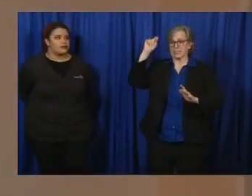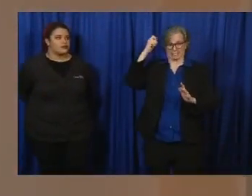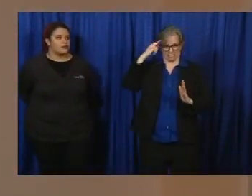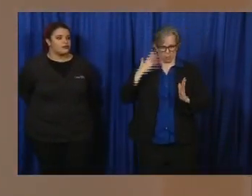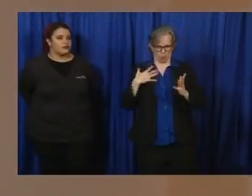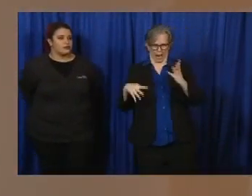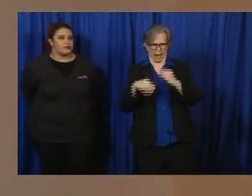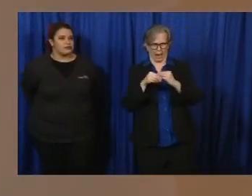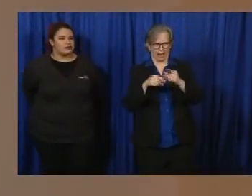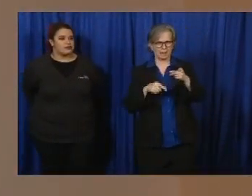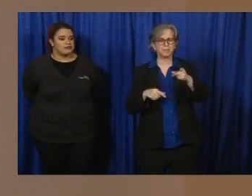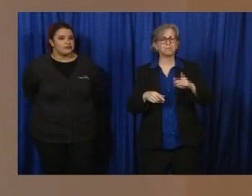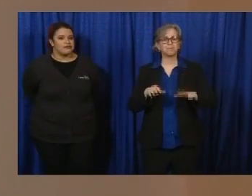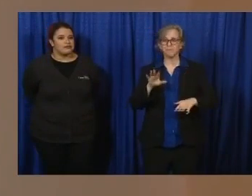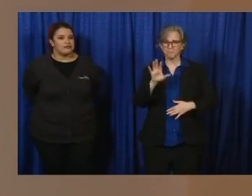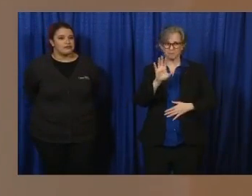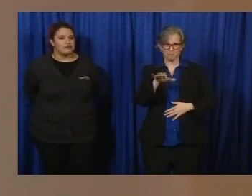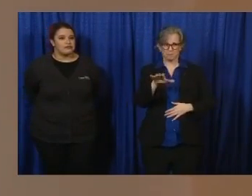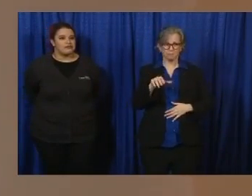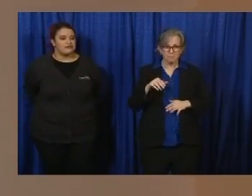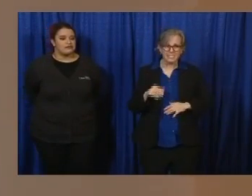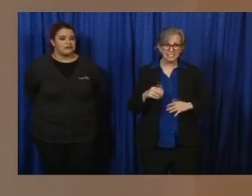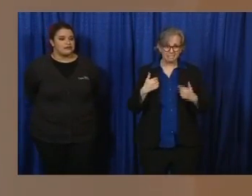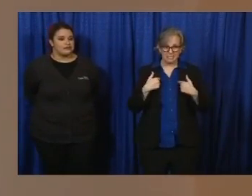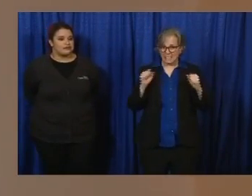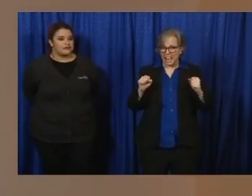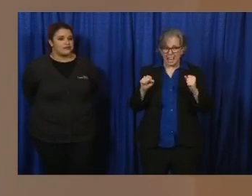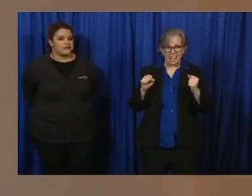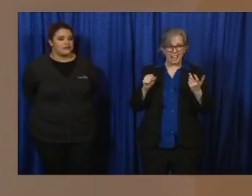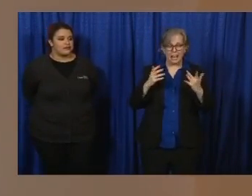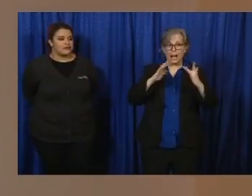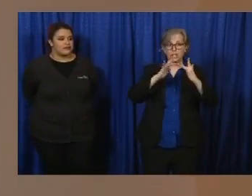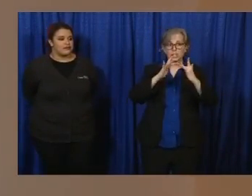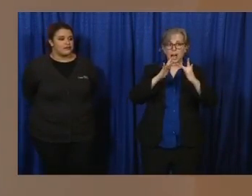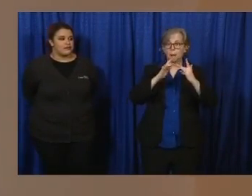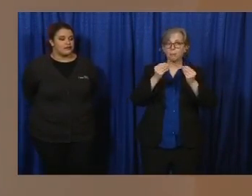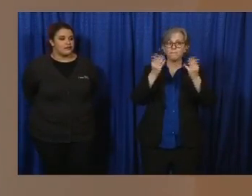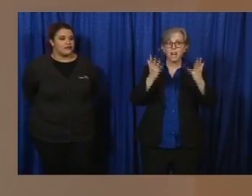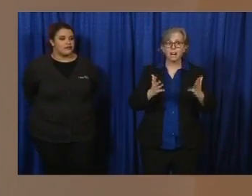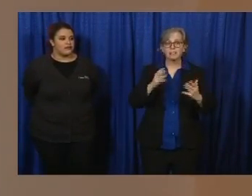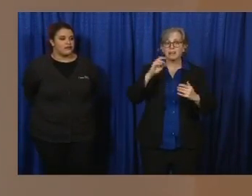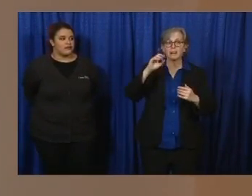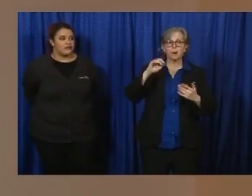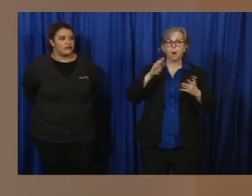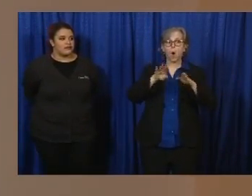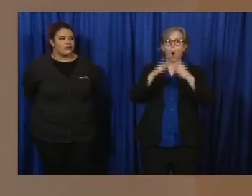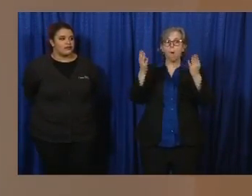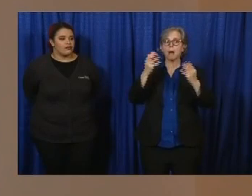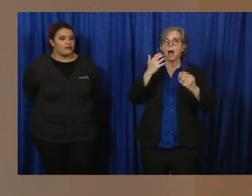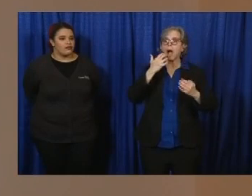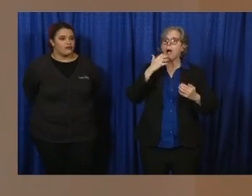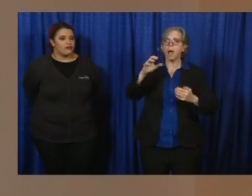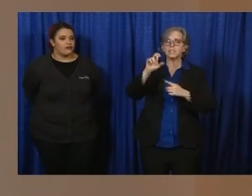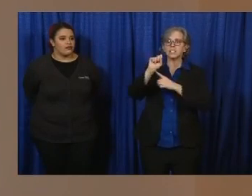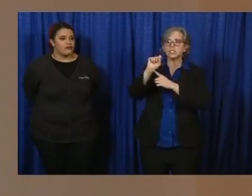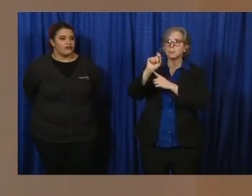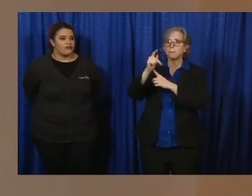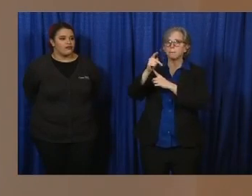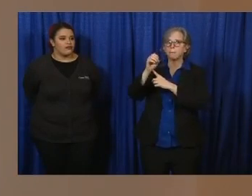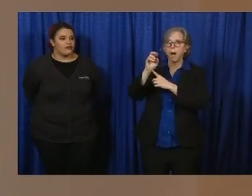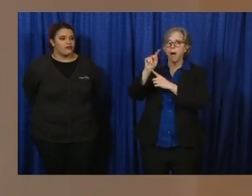families. The internet service providers, many of them are putting hotspots out there where people can come and download and